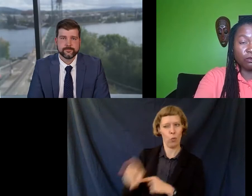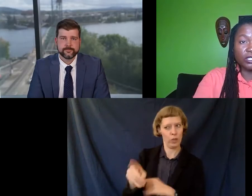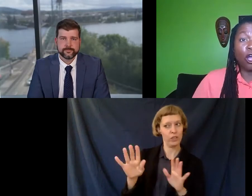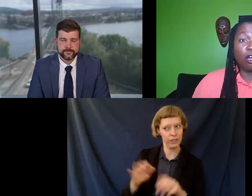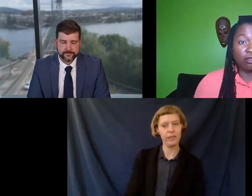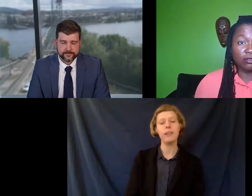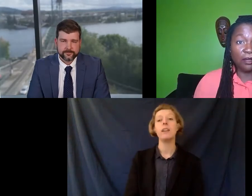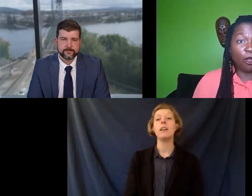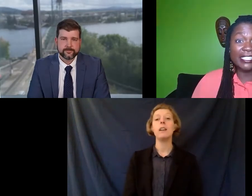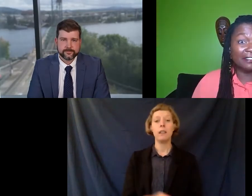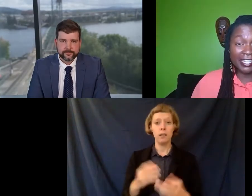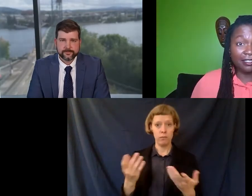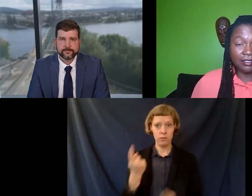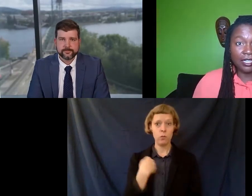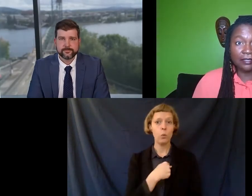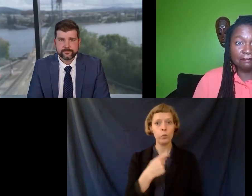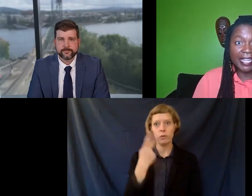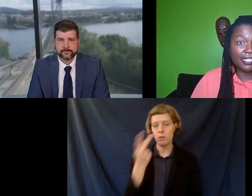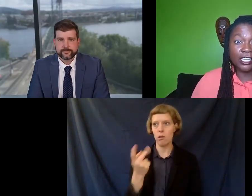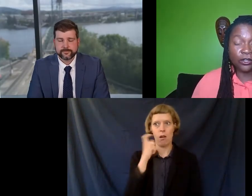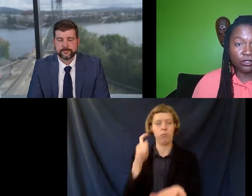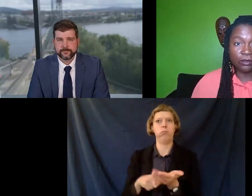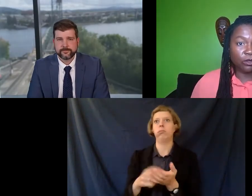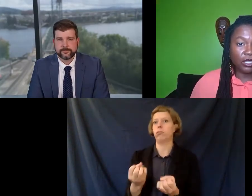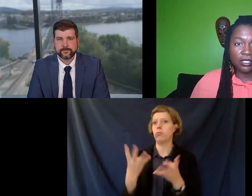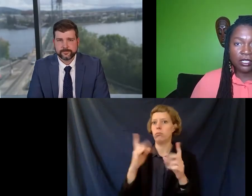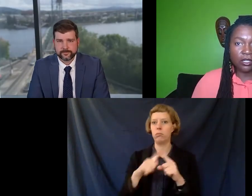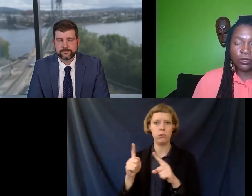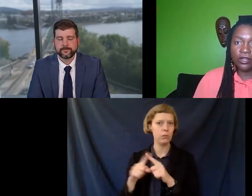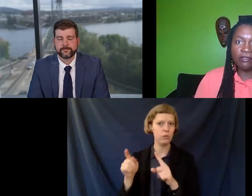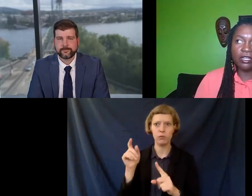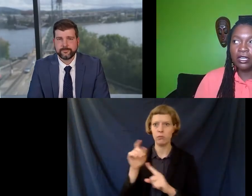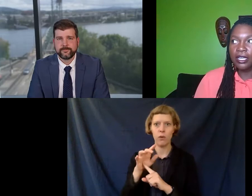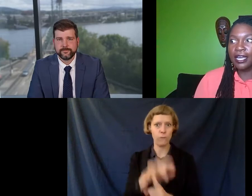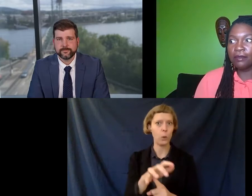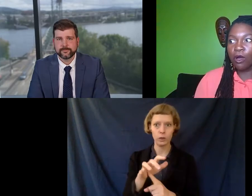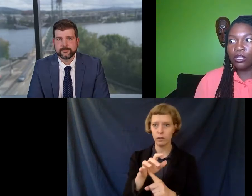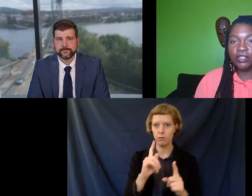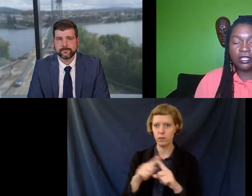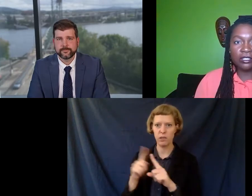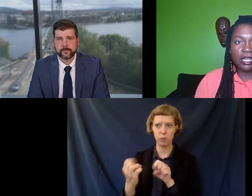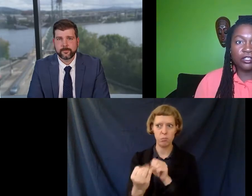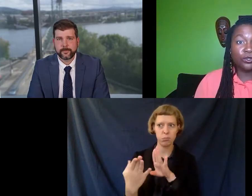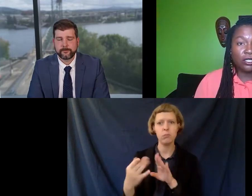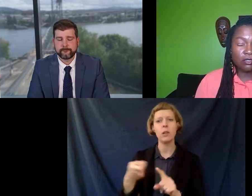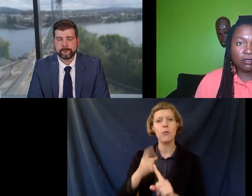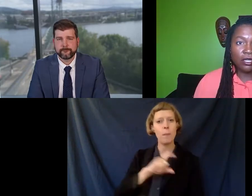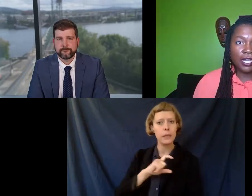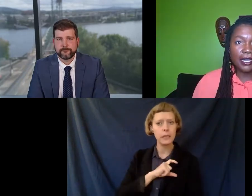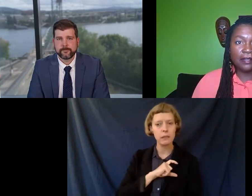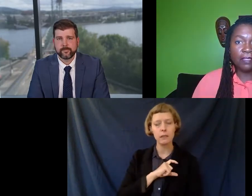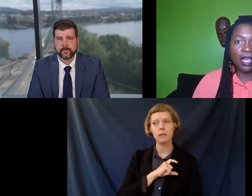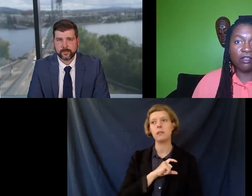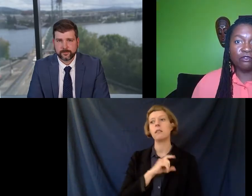force that we saw on TV last year during protests and elsewhere, given all of the